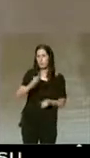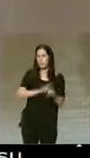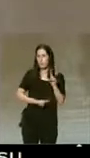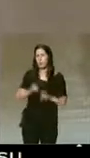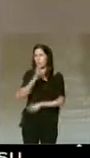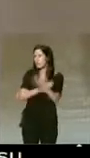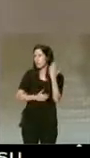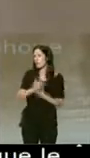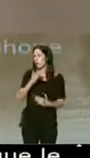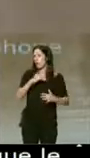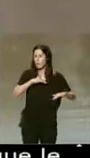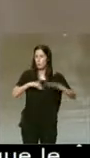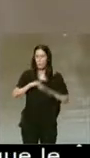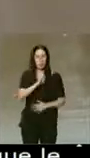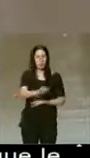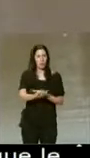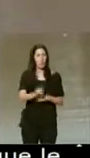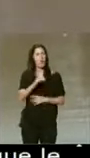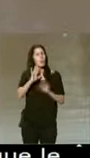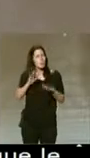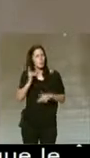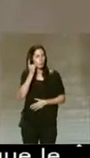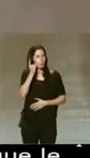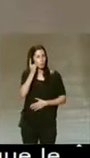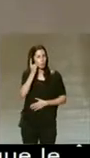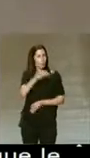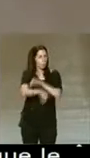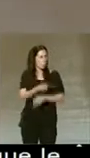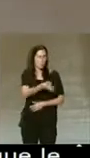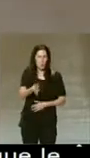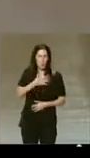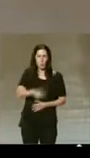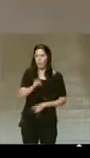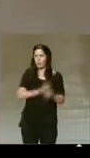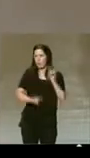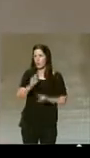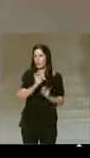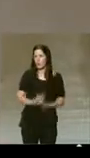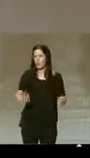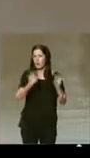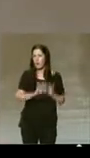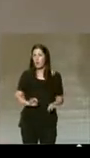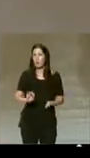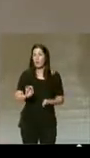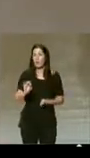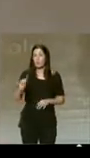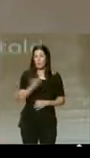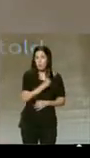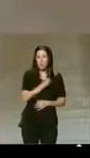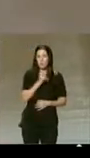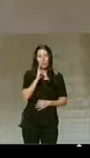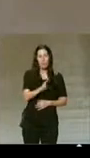her at the store. She had motor disabilities, but they had told her that she could use it without any